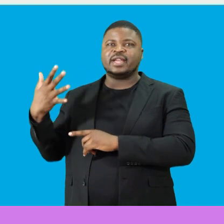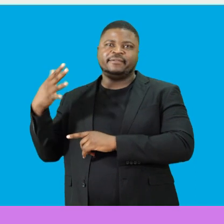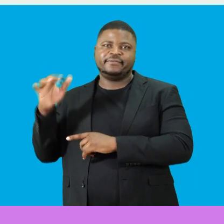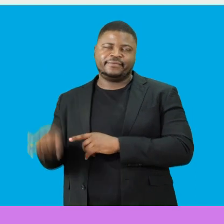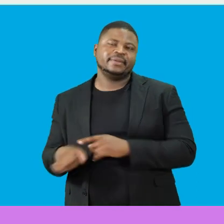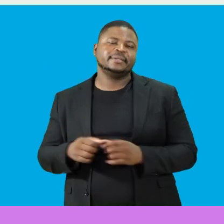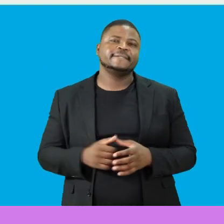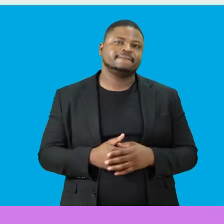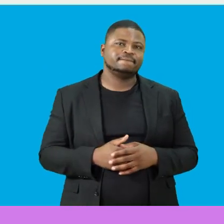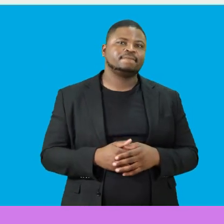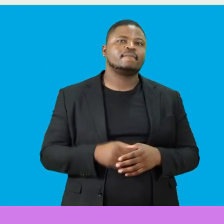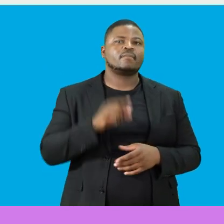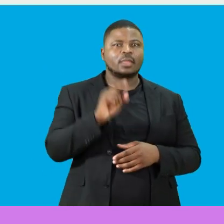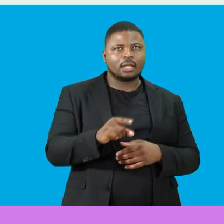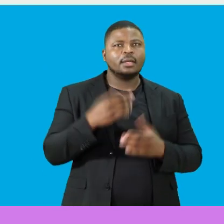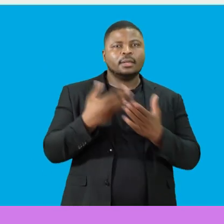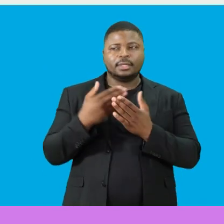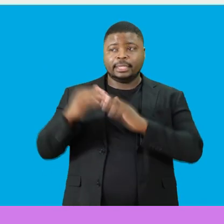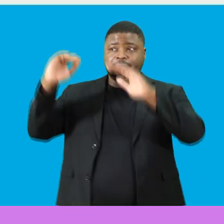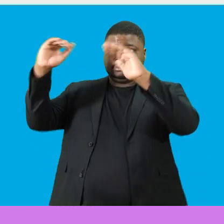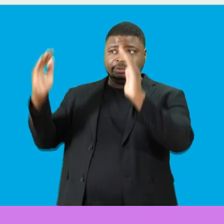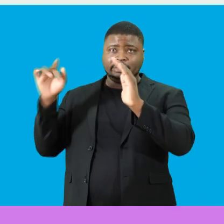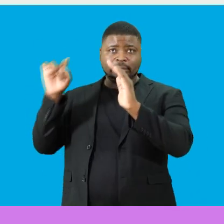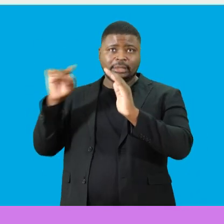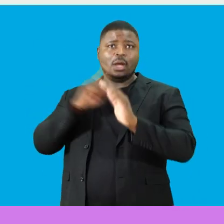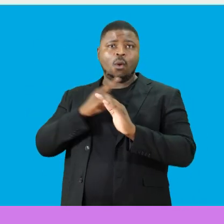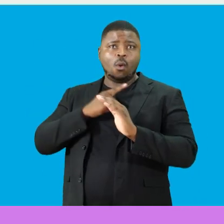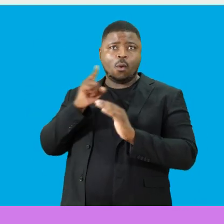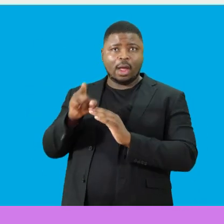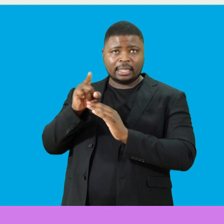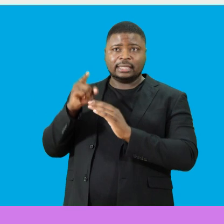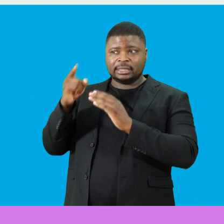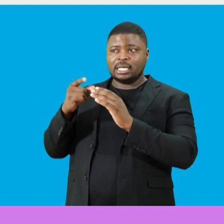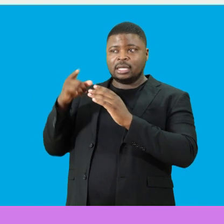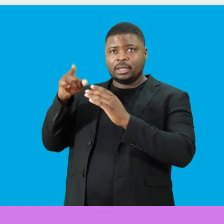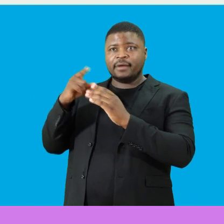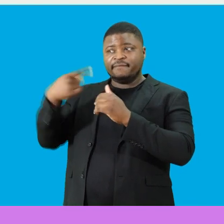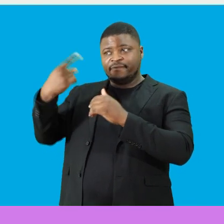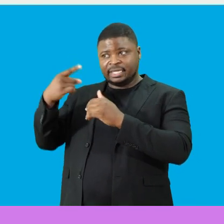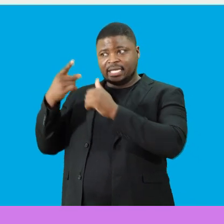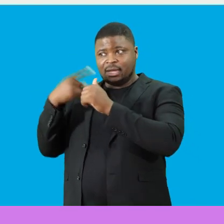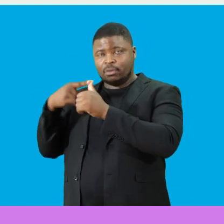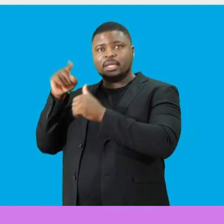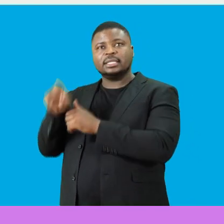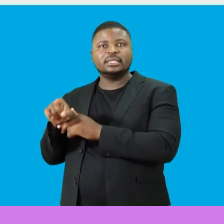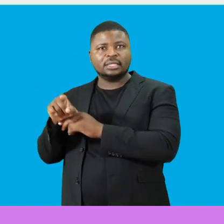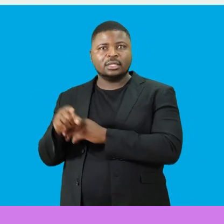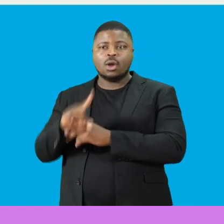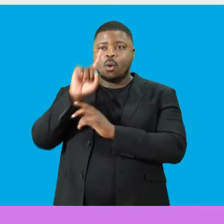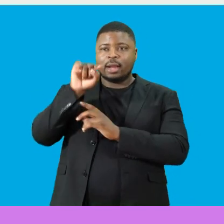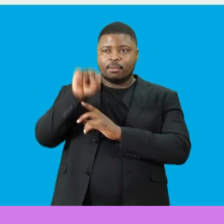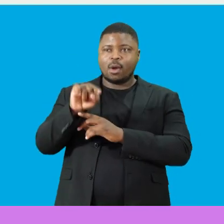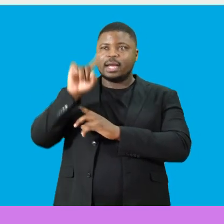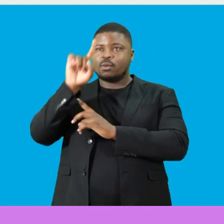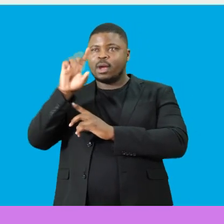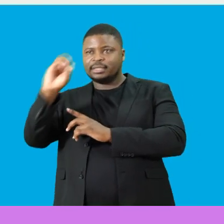by 25. Therefore, this you can bracket because it's one operation. Then we can start with it. You punch your calculator, you say